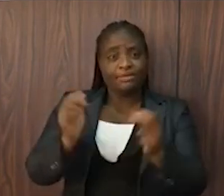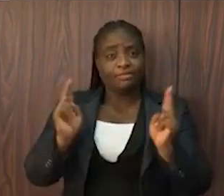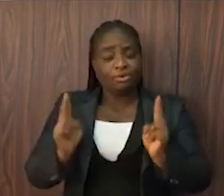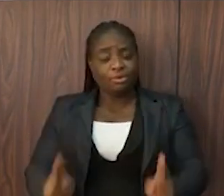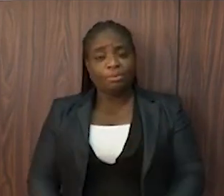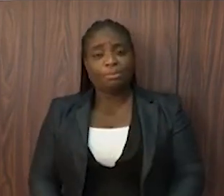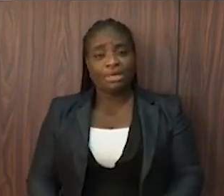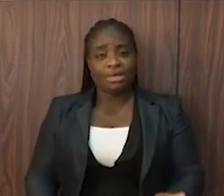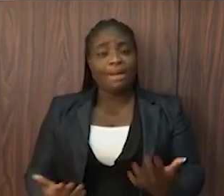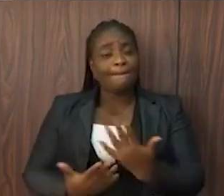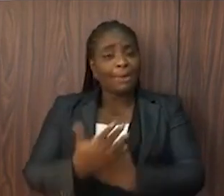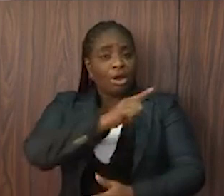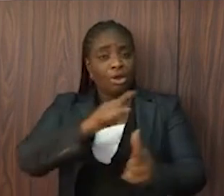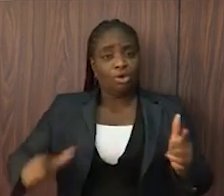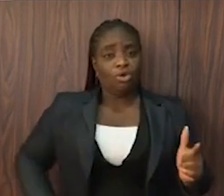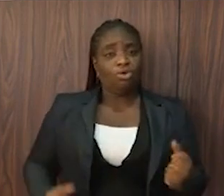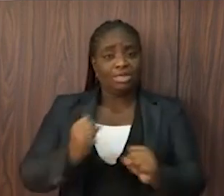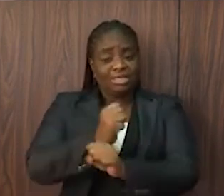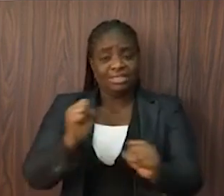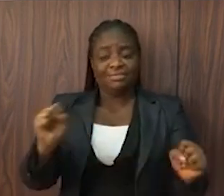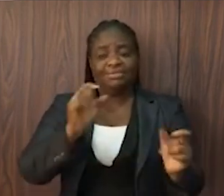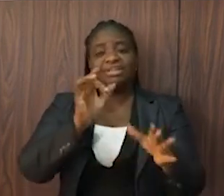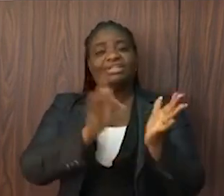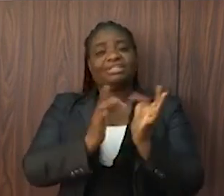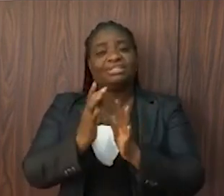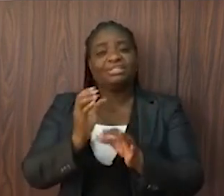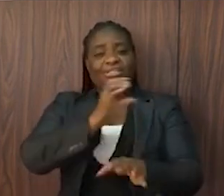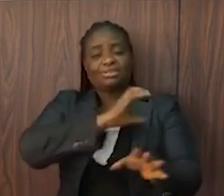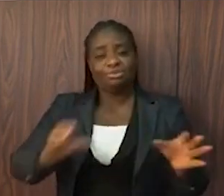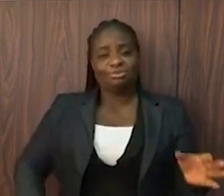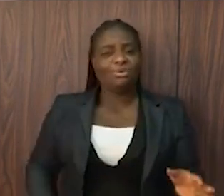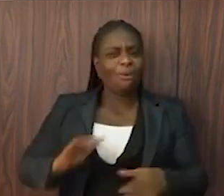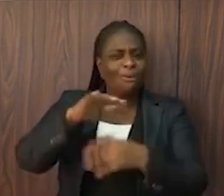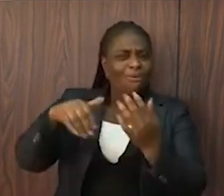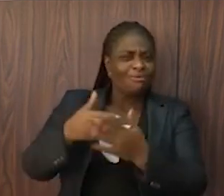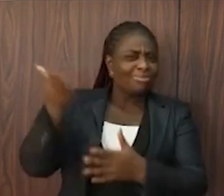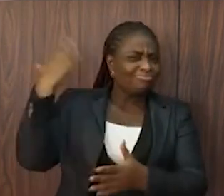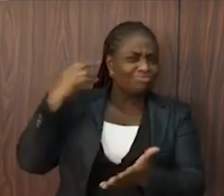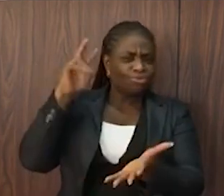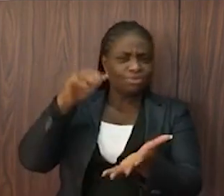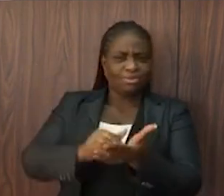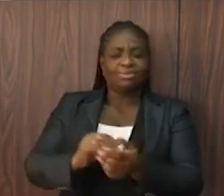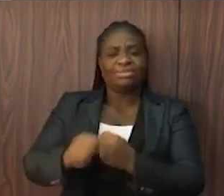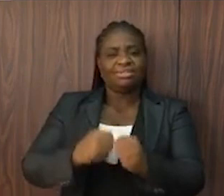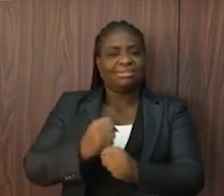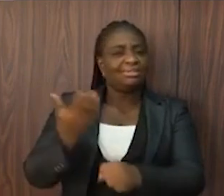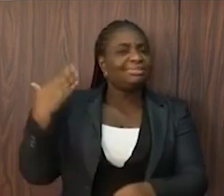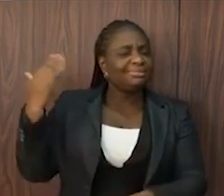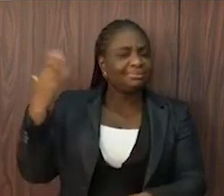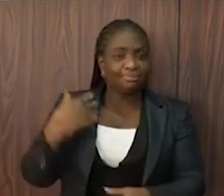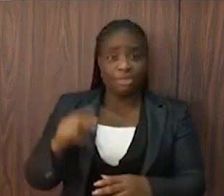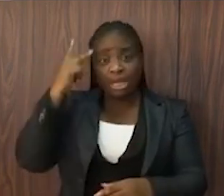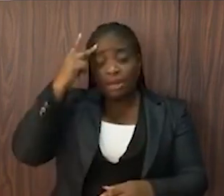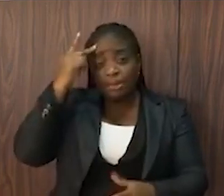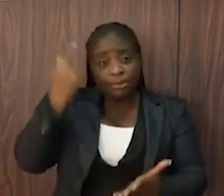humanity by our Lord and Savior Jesus Christ over 2,000 years ago, whose